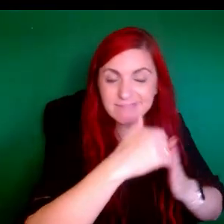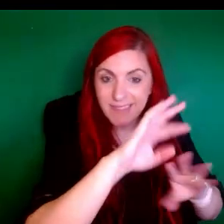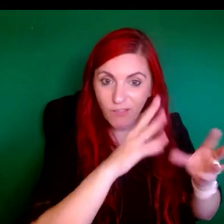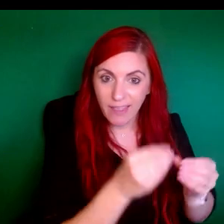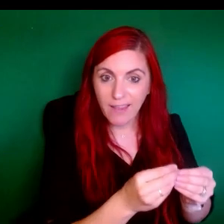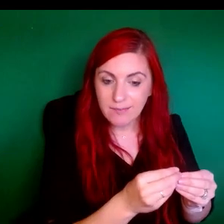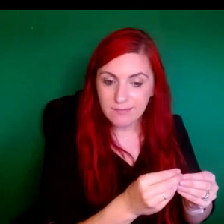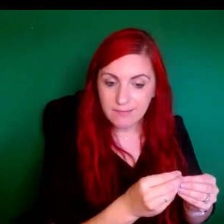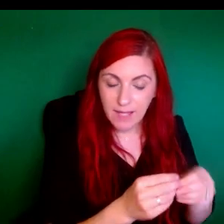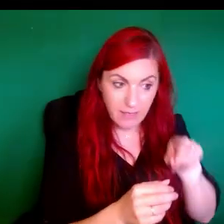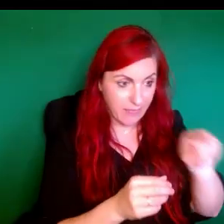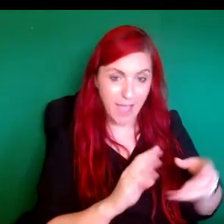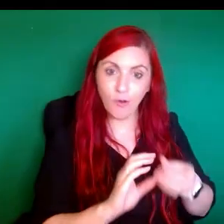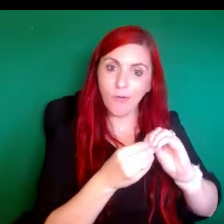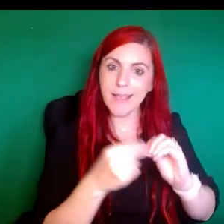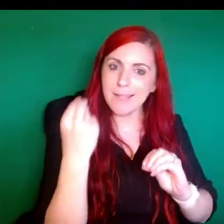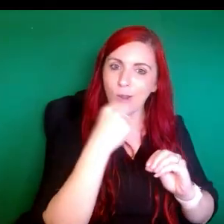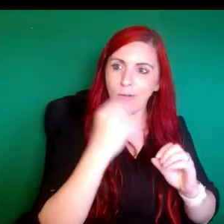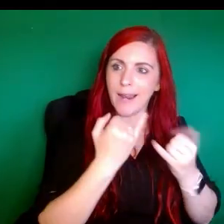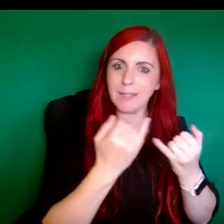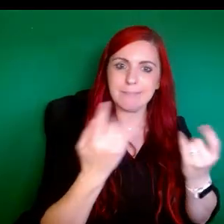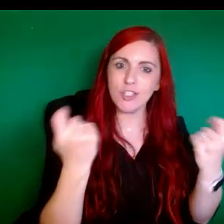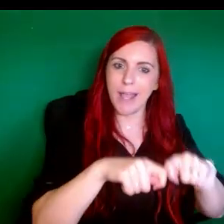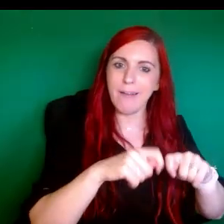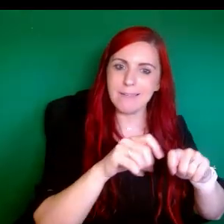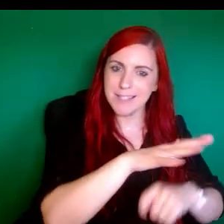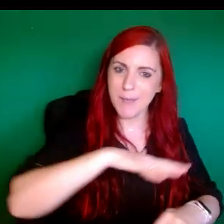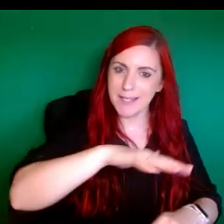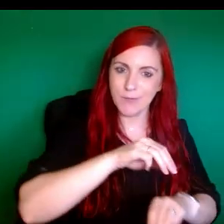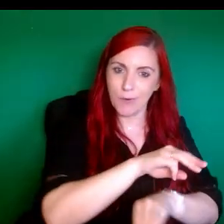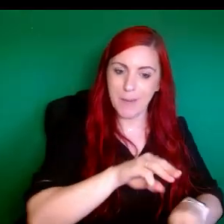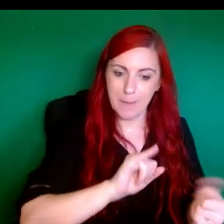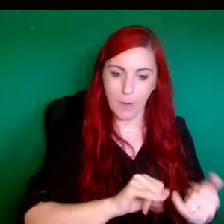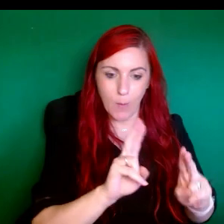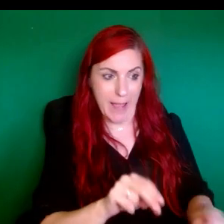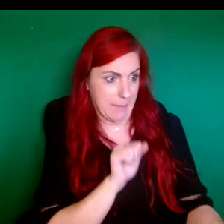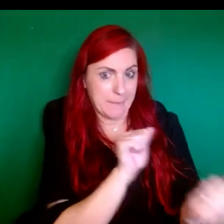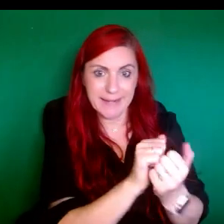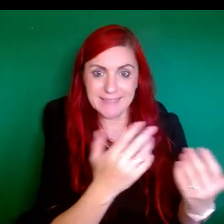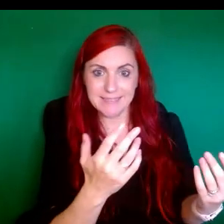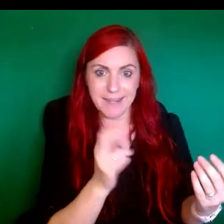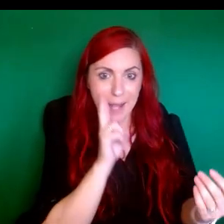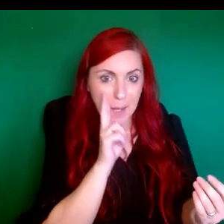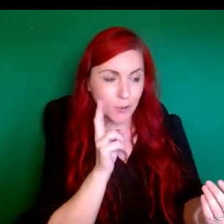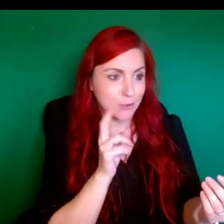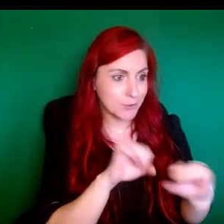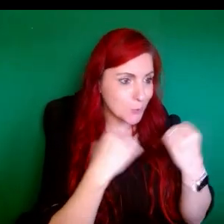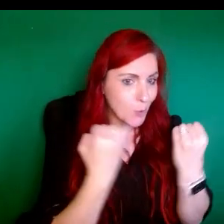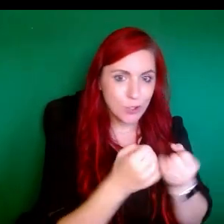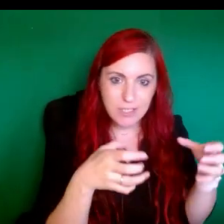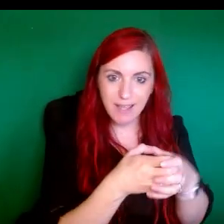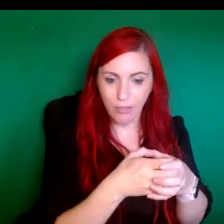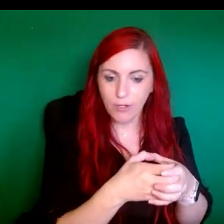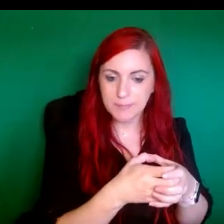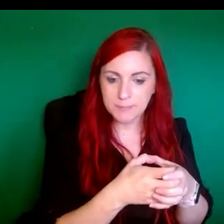communal space for people who are able to, meet their neighbours and socialise more. So in so